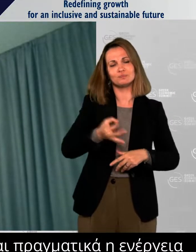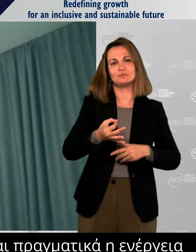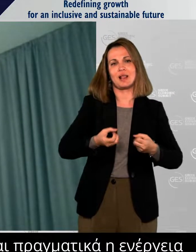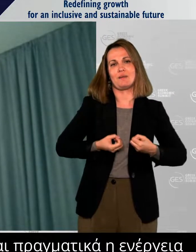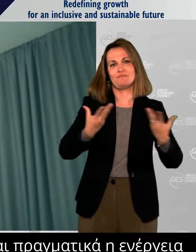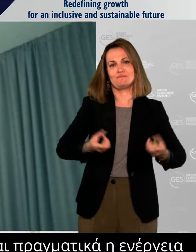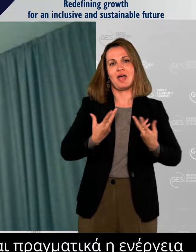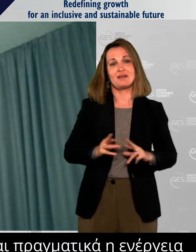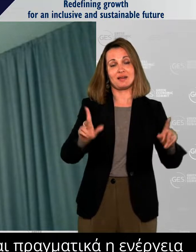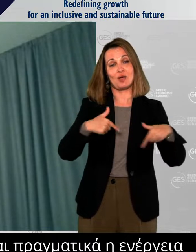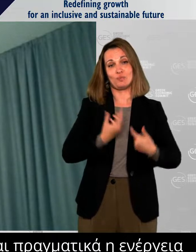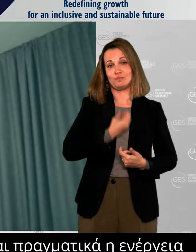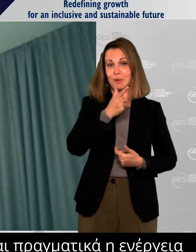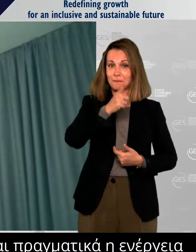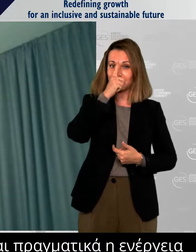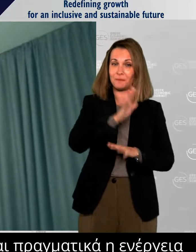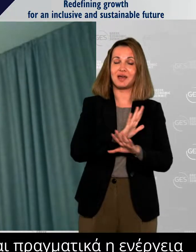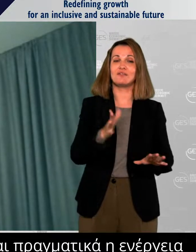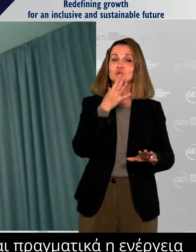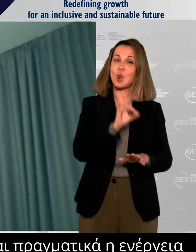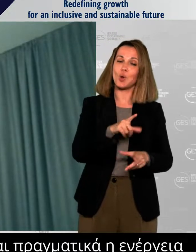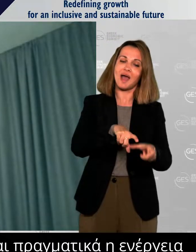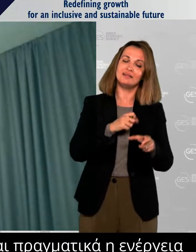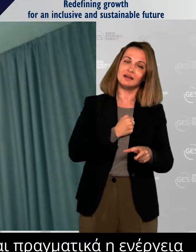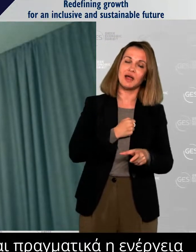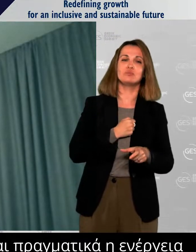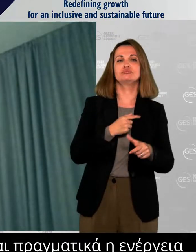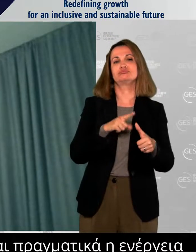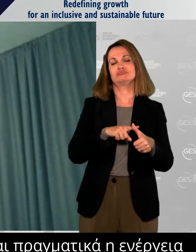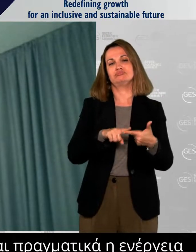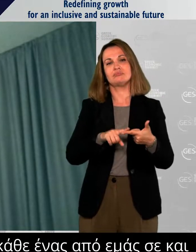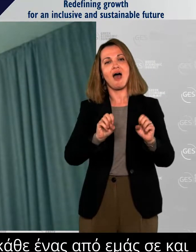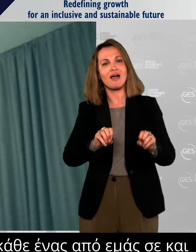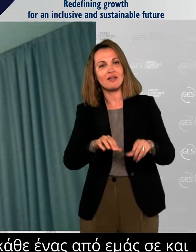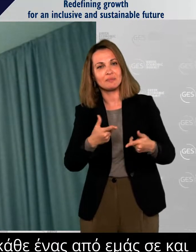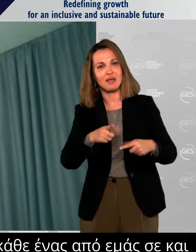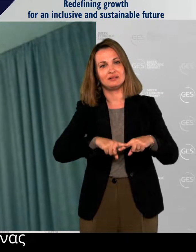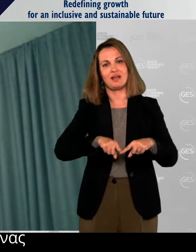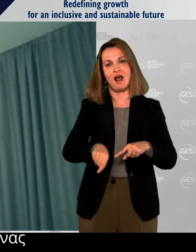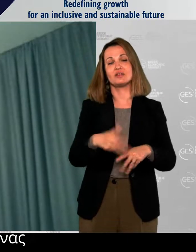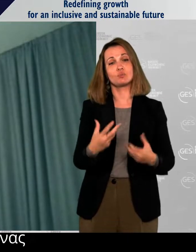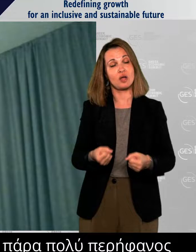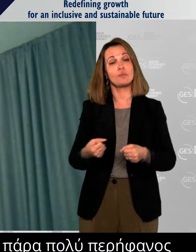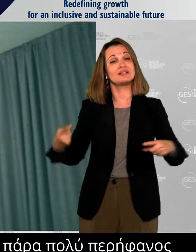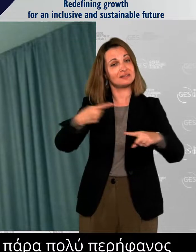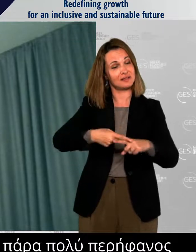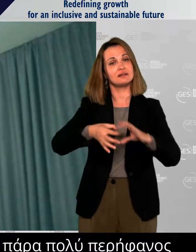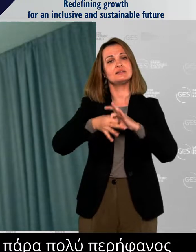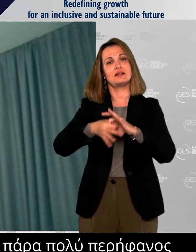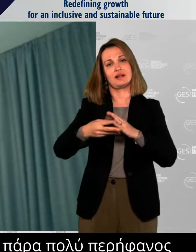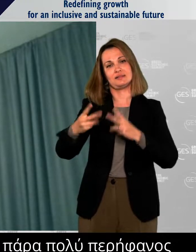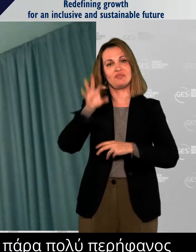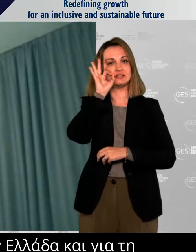in Saloniki, but all the Cisco Academy in Greece to make the Greek future even more brighter than